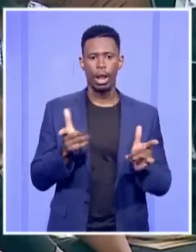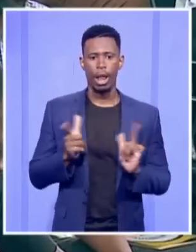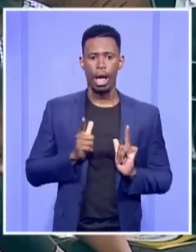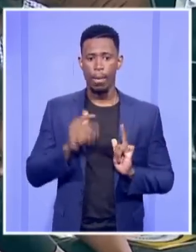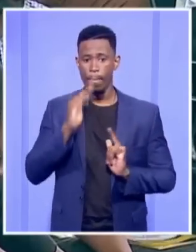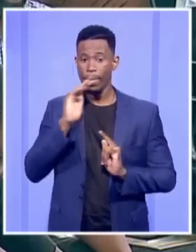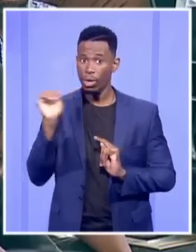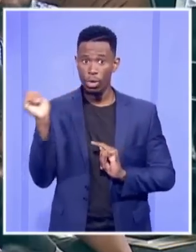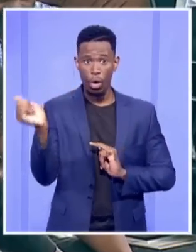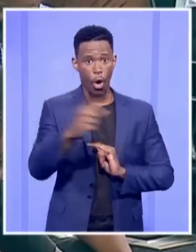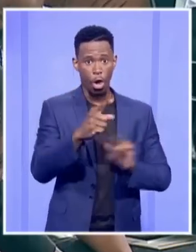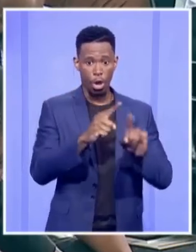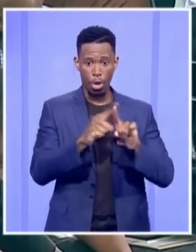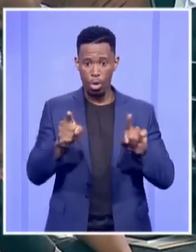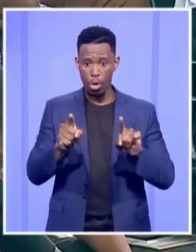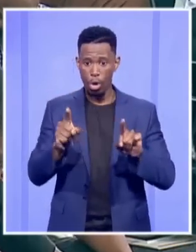everyone.